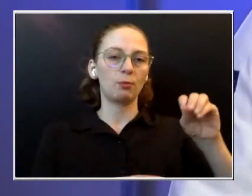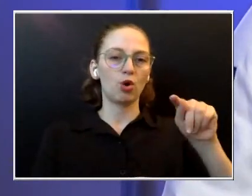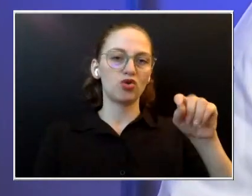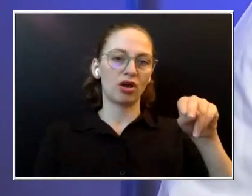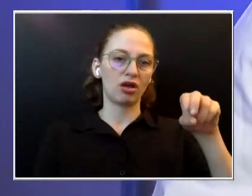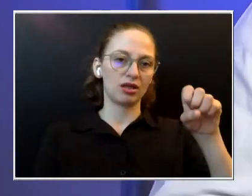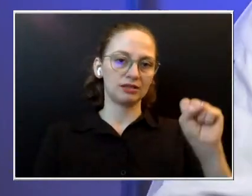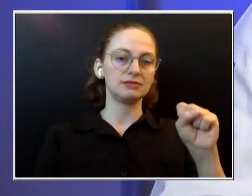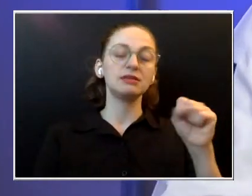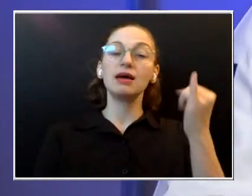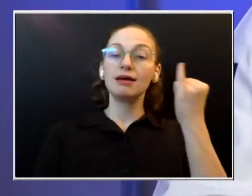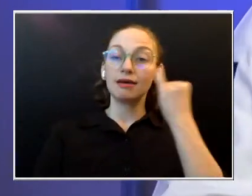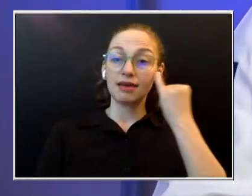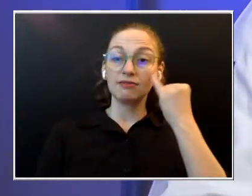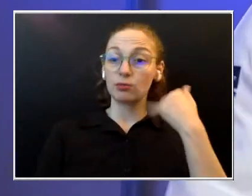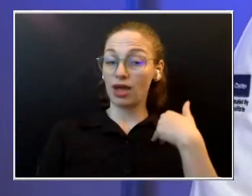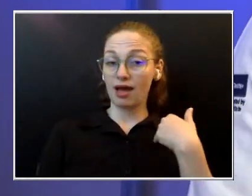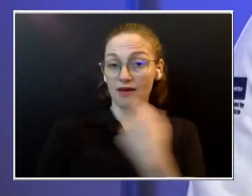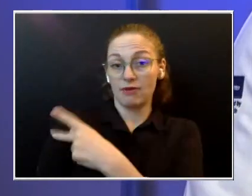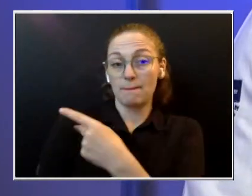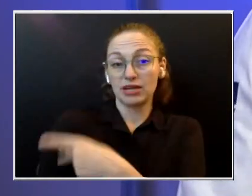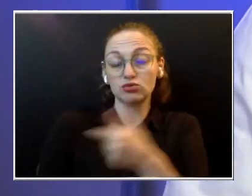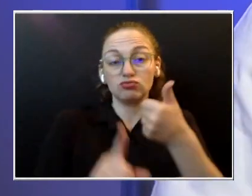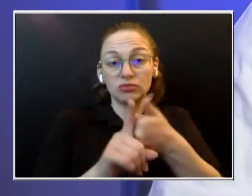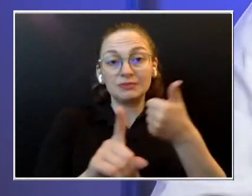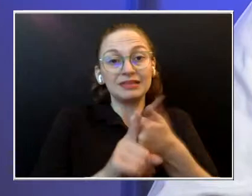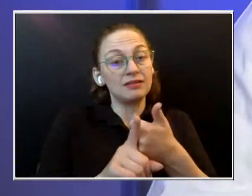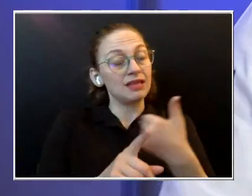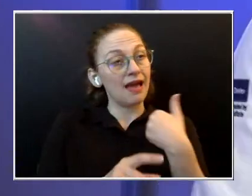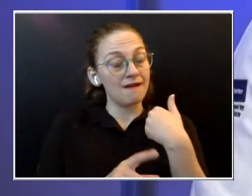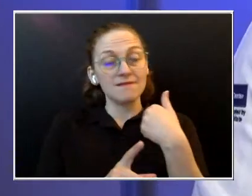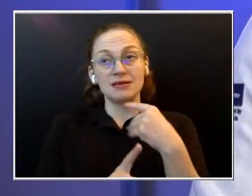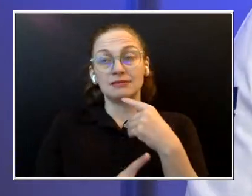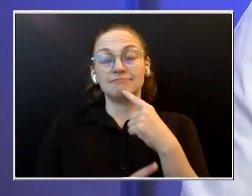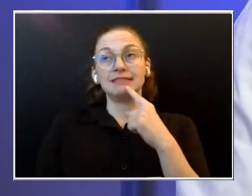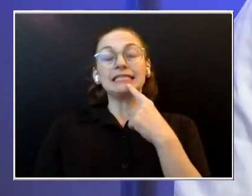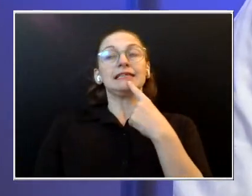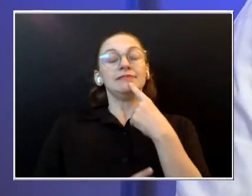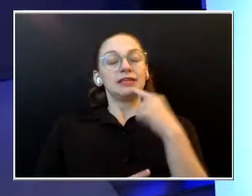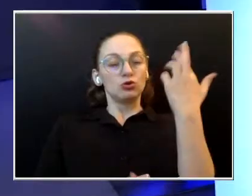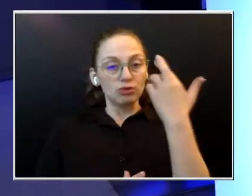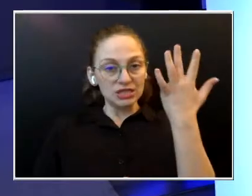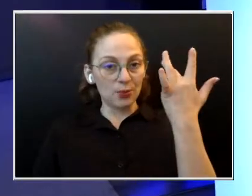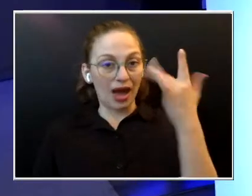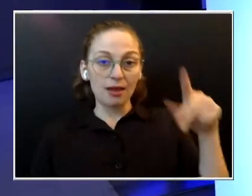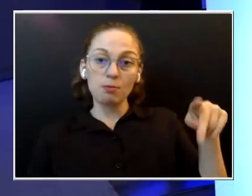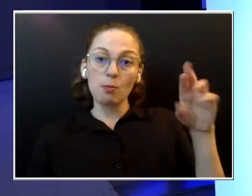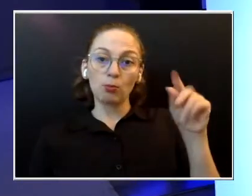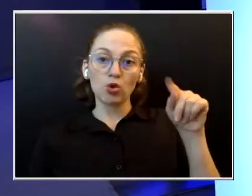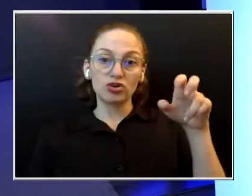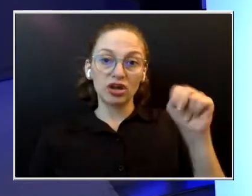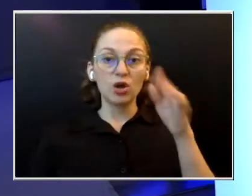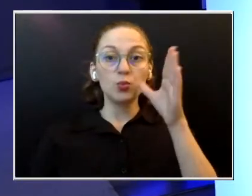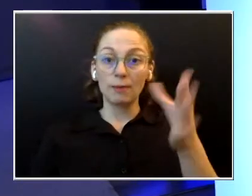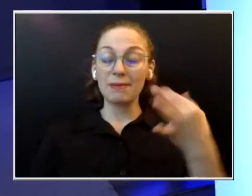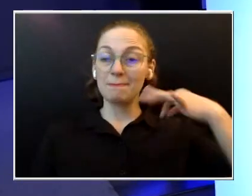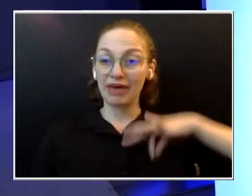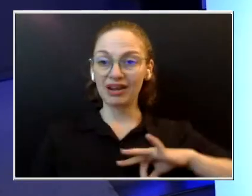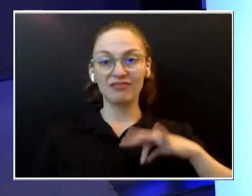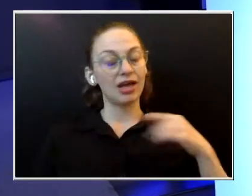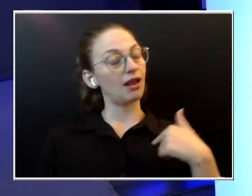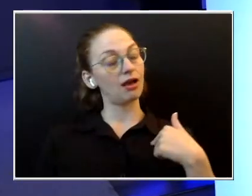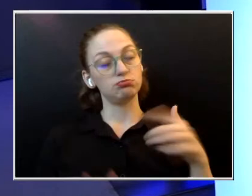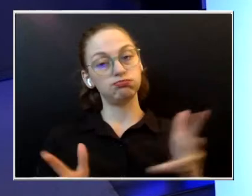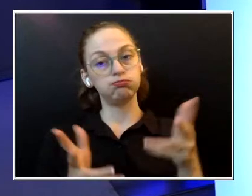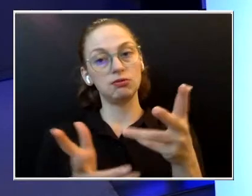therapy, I'd really push for that patient to go that route. That's very cool. All right, so even in scientific studies, insurance